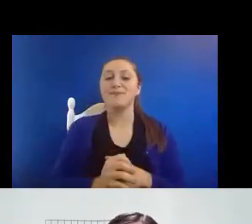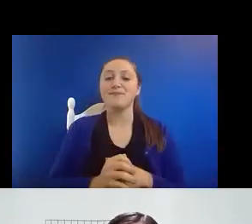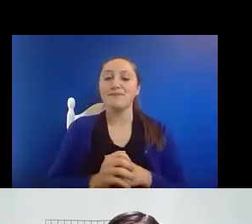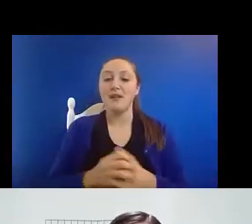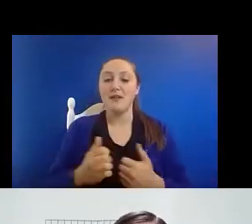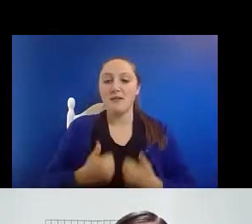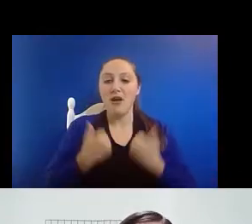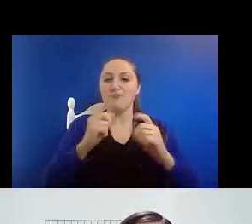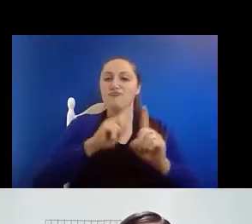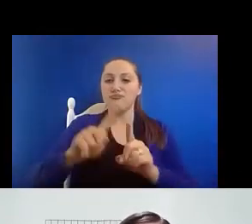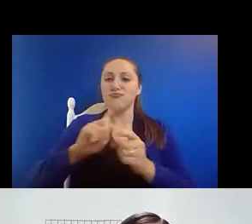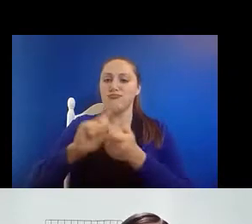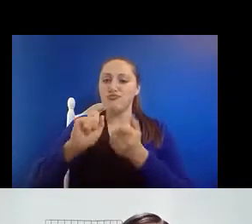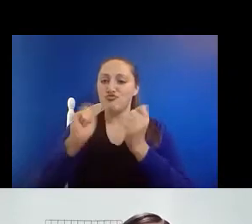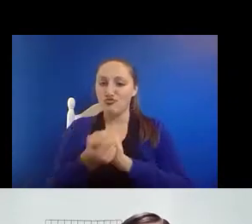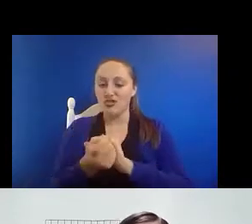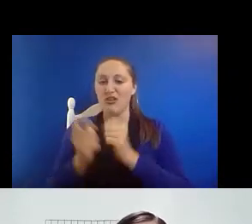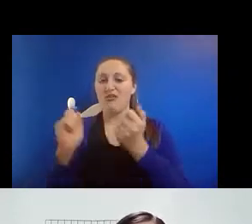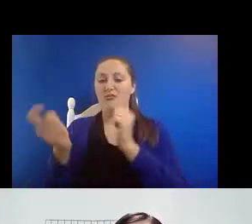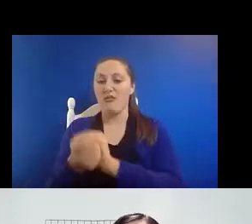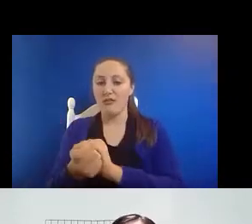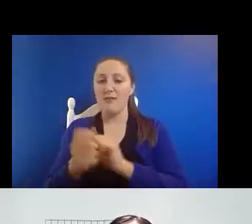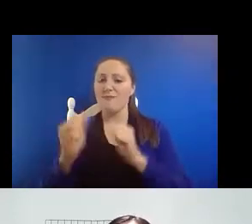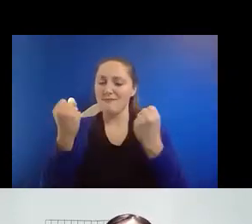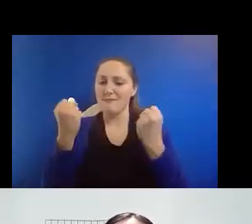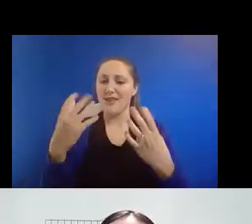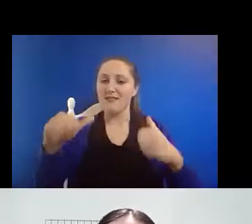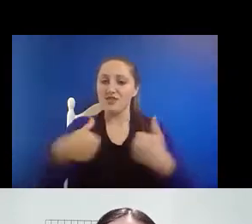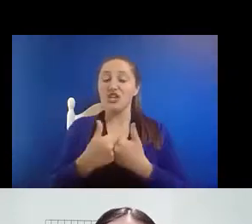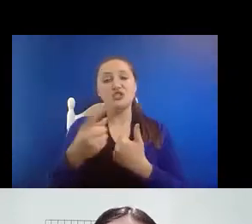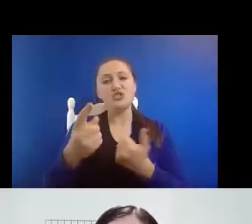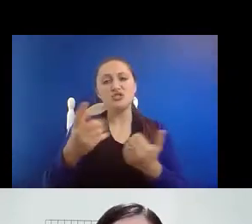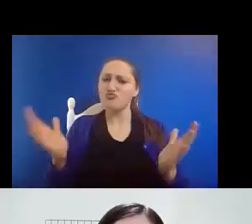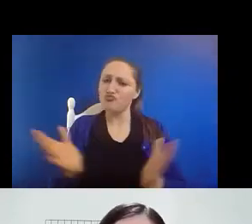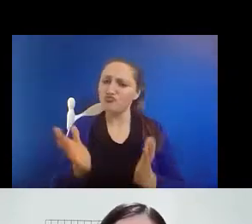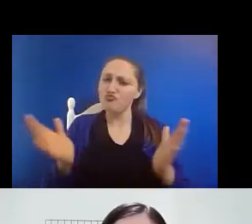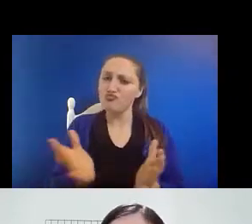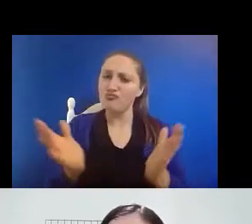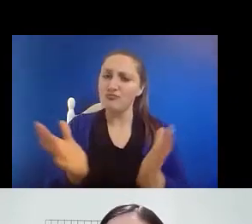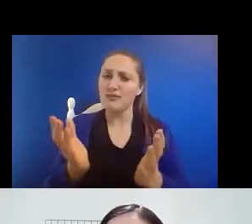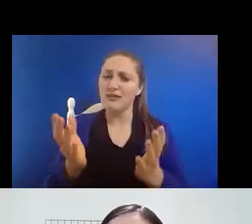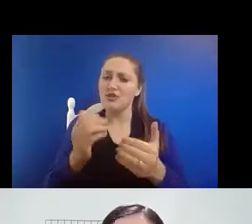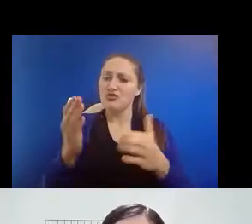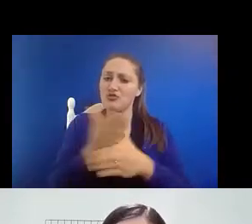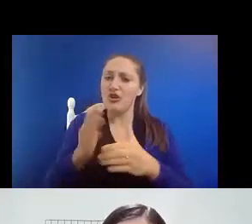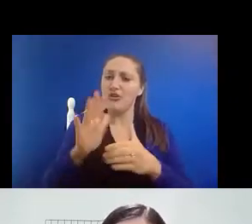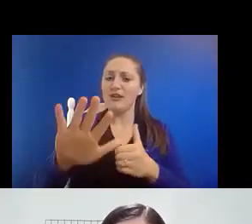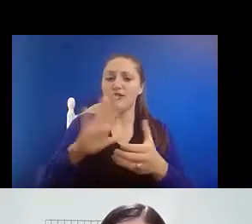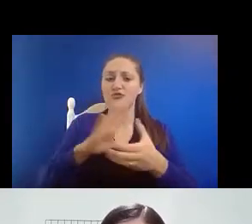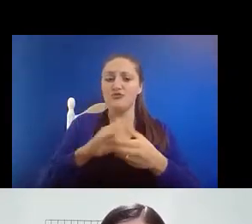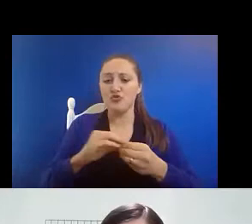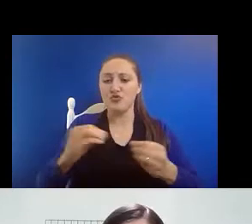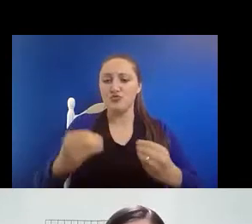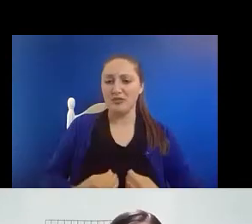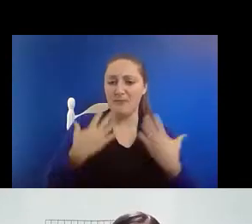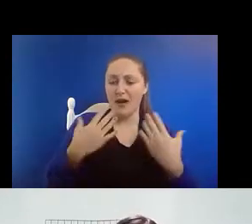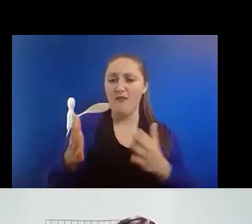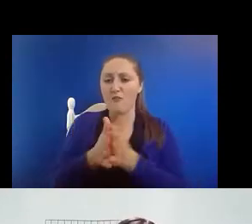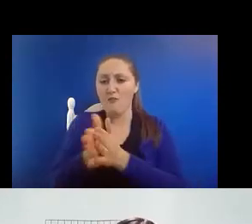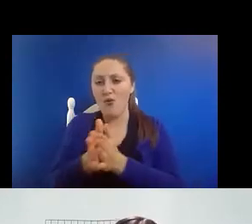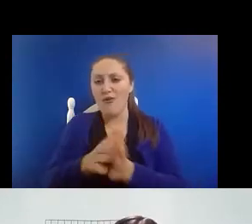many changes and challenges, he is encouraged to share his story to inspire and to motivate